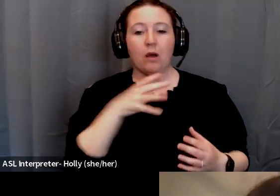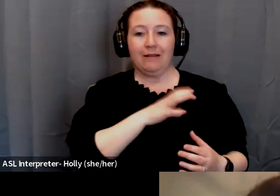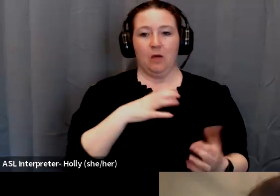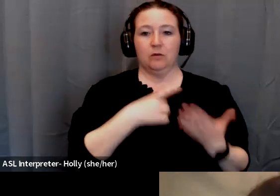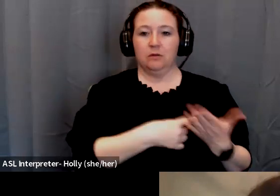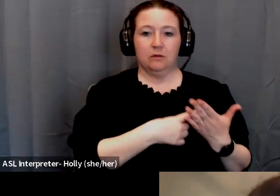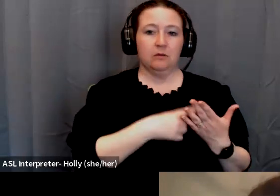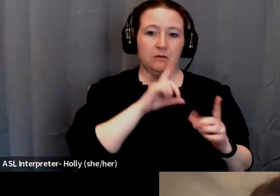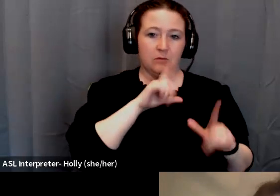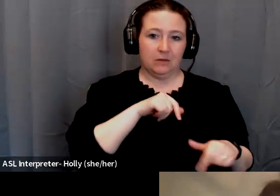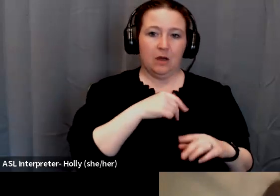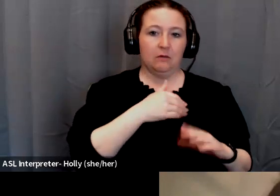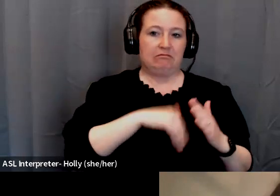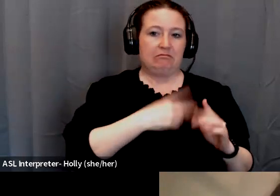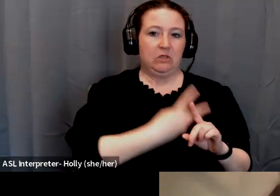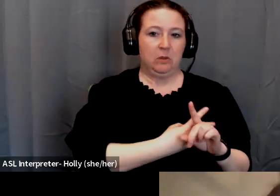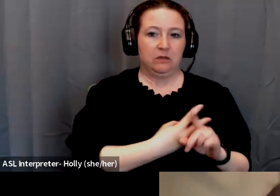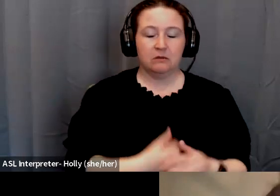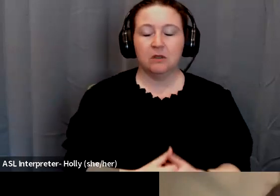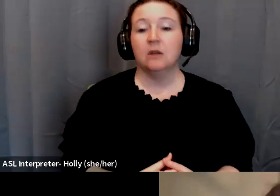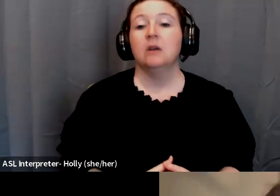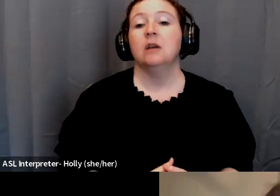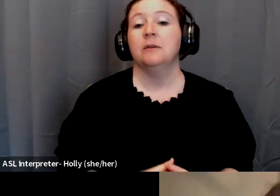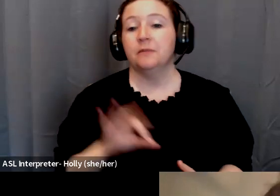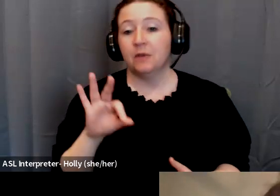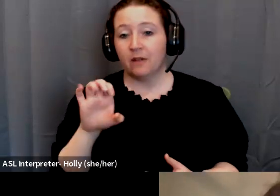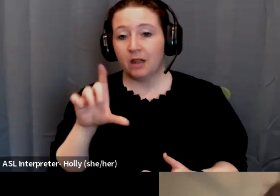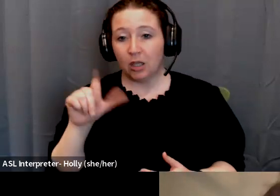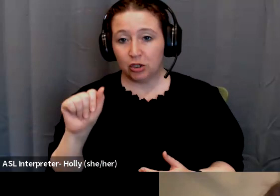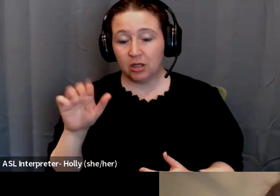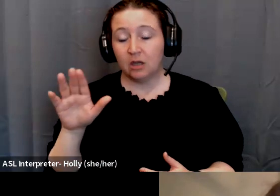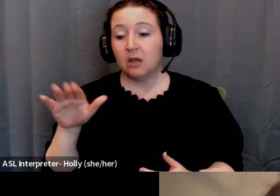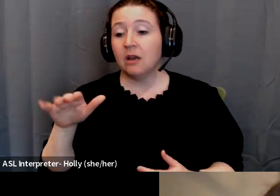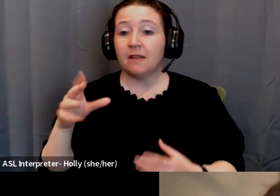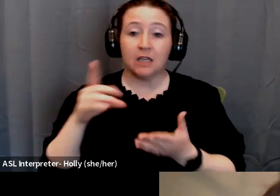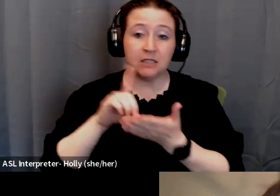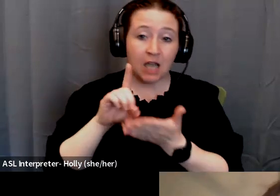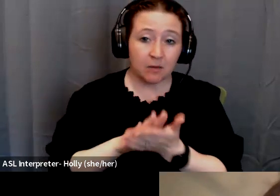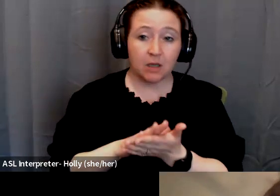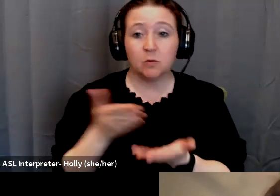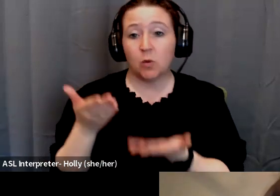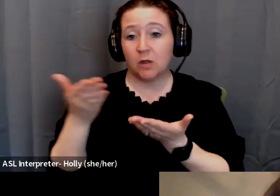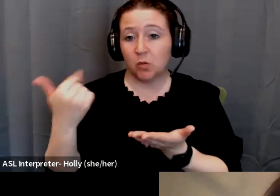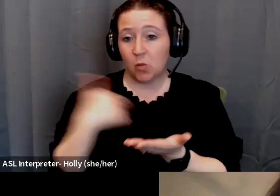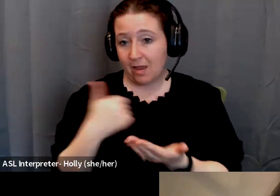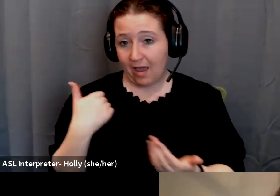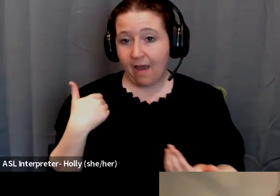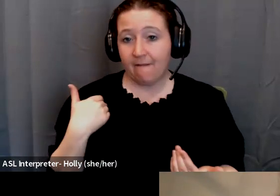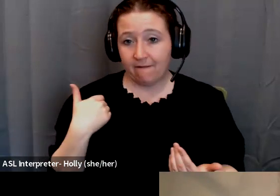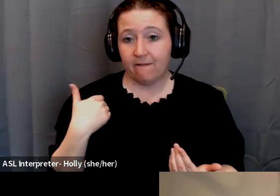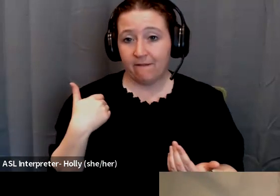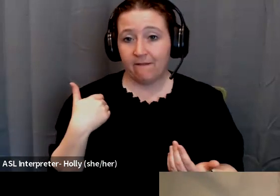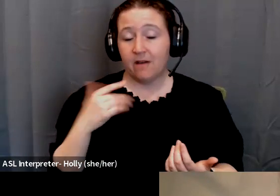Could I just quickly add, the documents, the resolutions that we have are